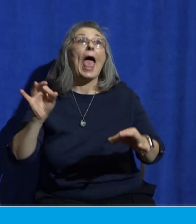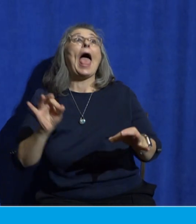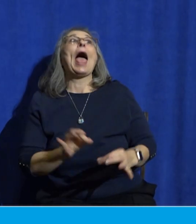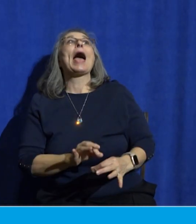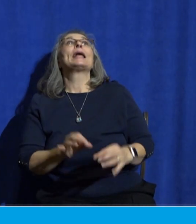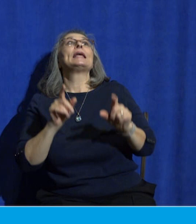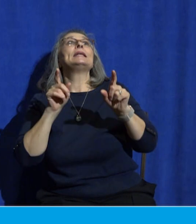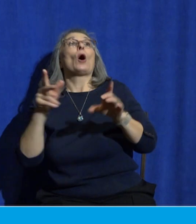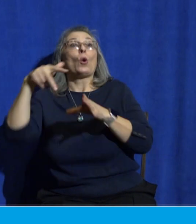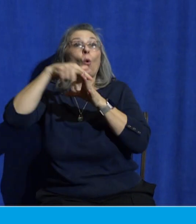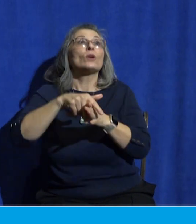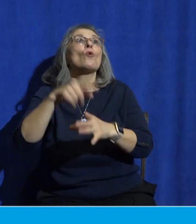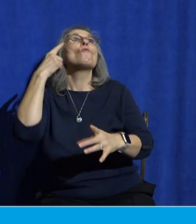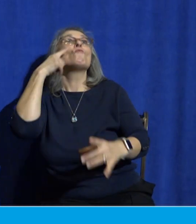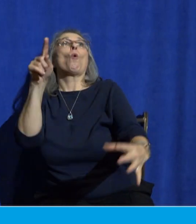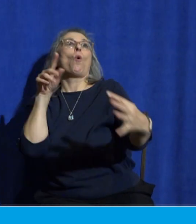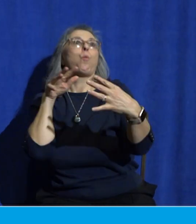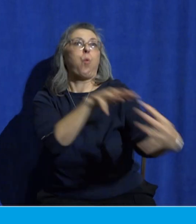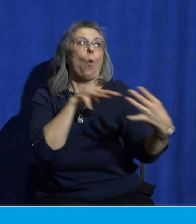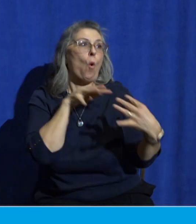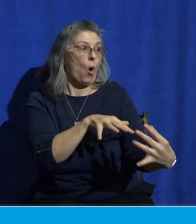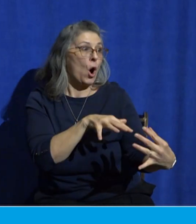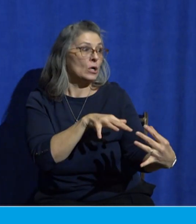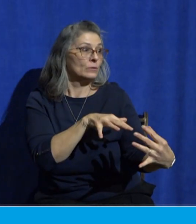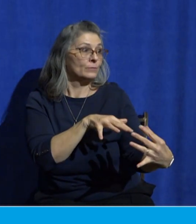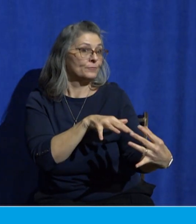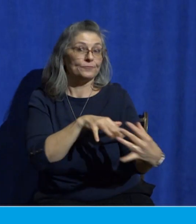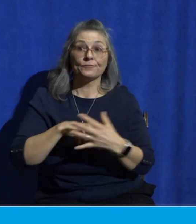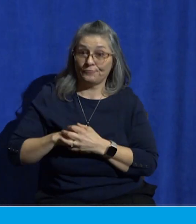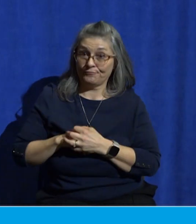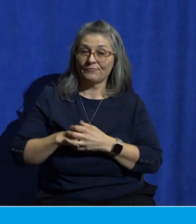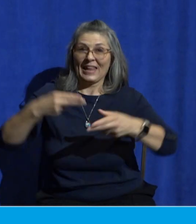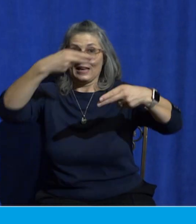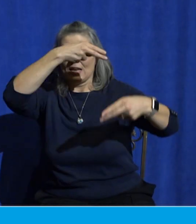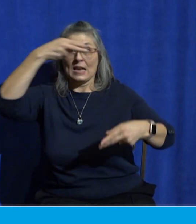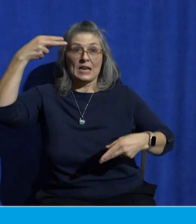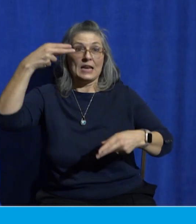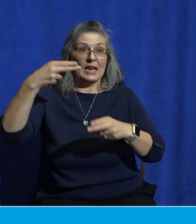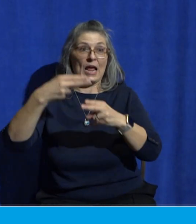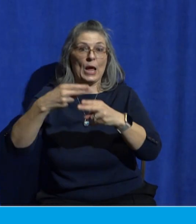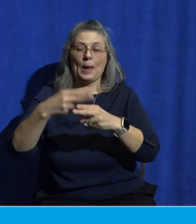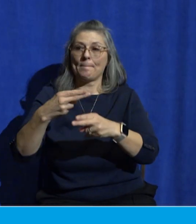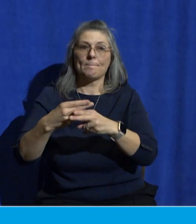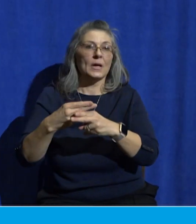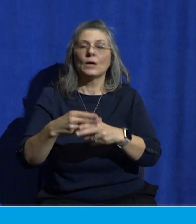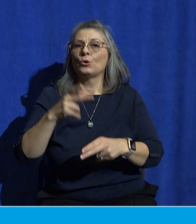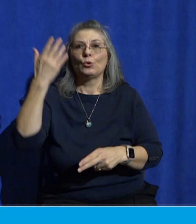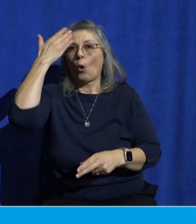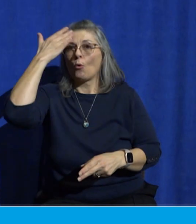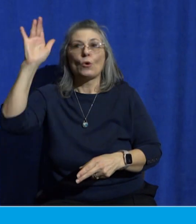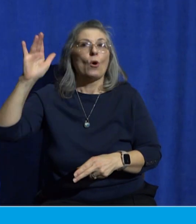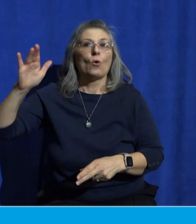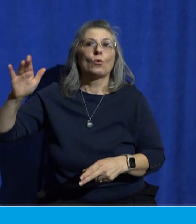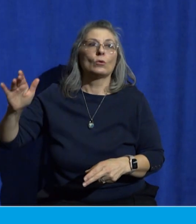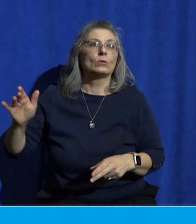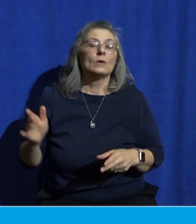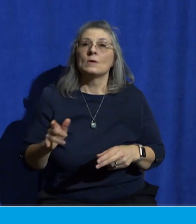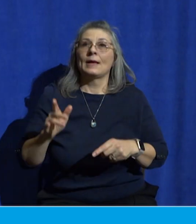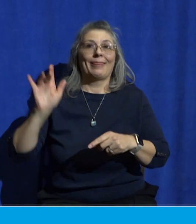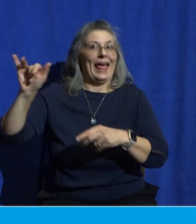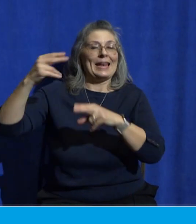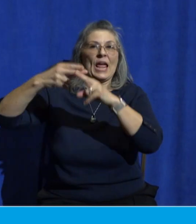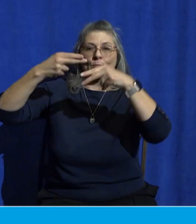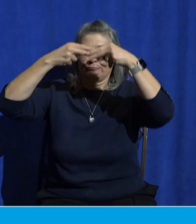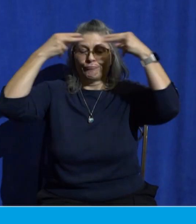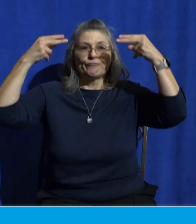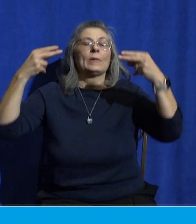are like a flame of fire. On his head are many diadems. He has a name written that no one knows but himself. He is